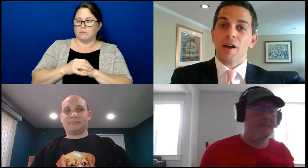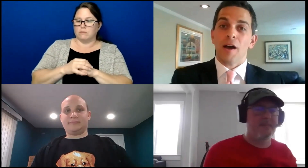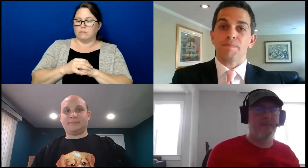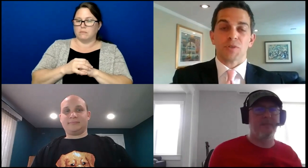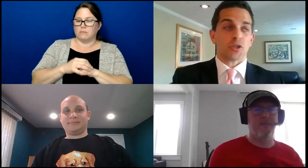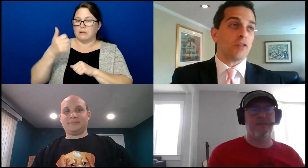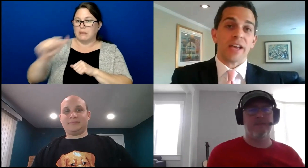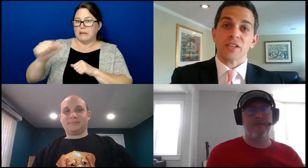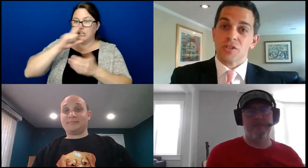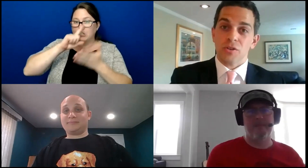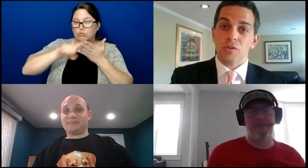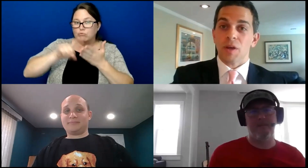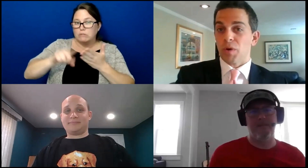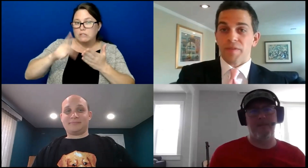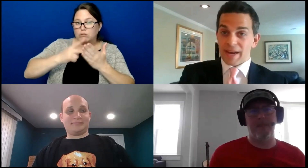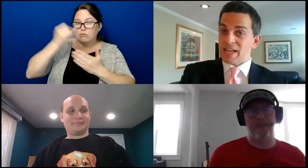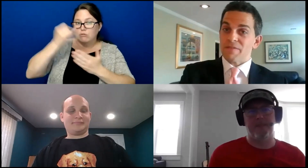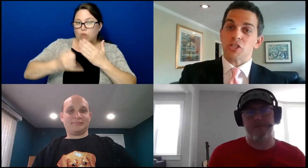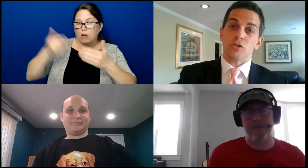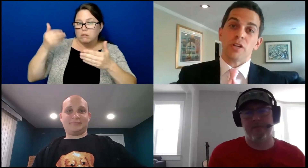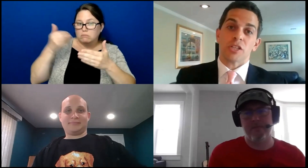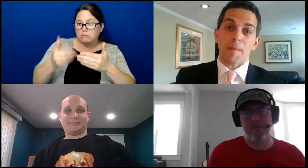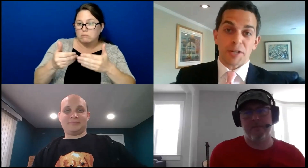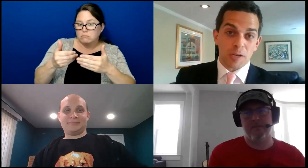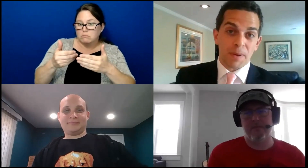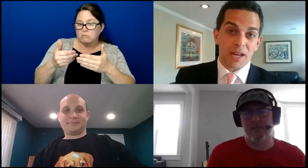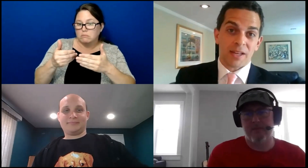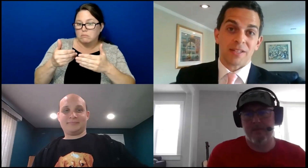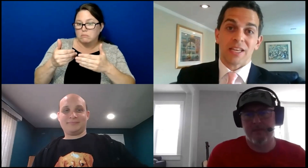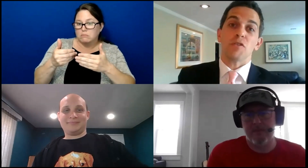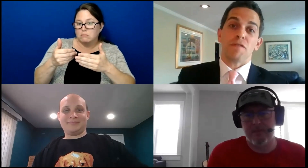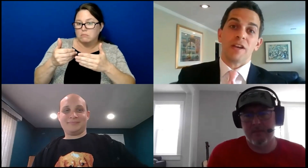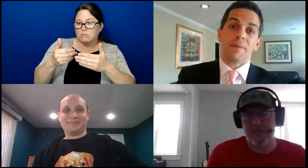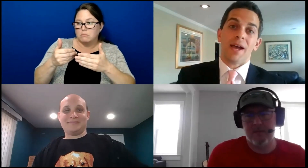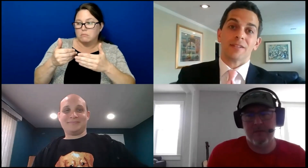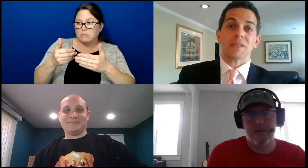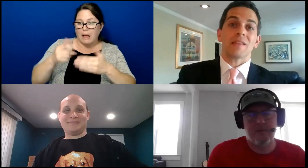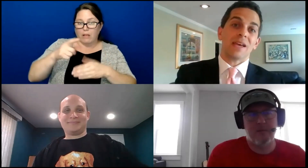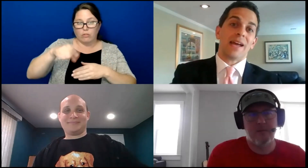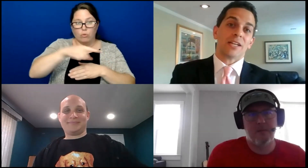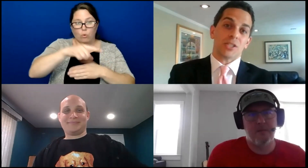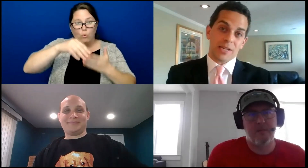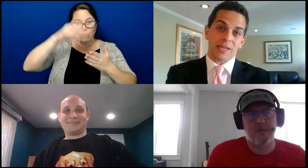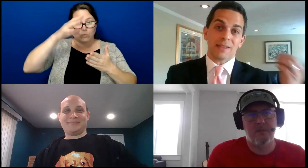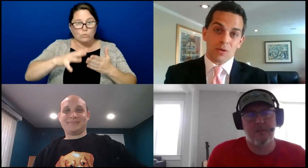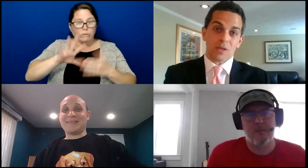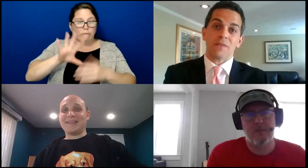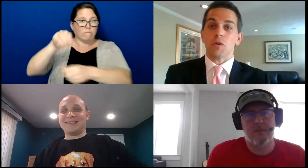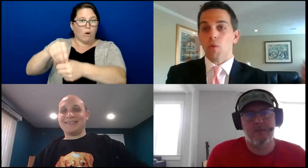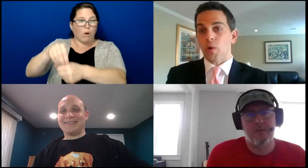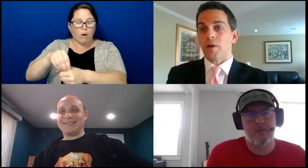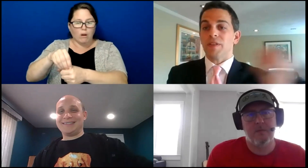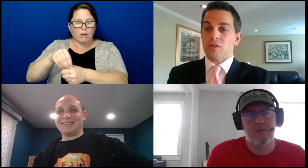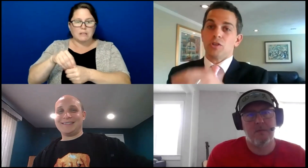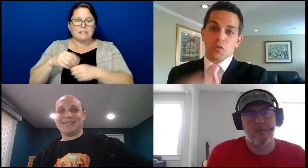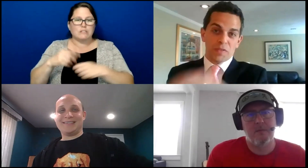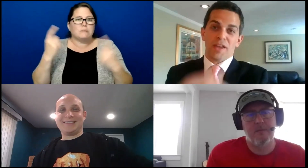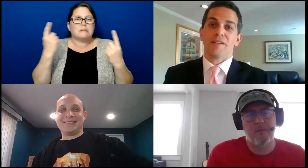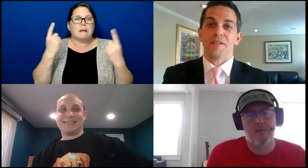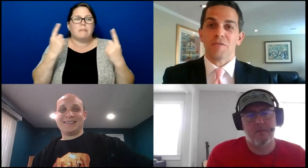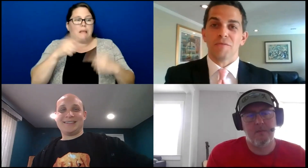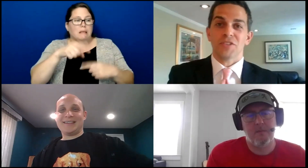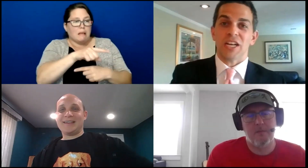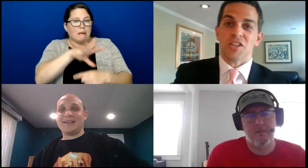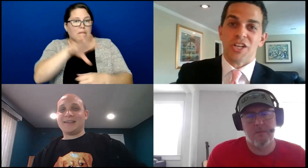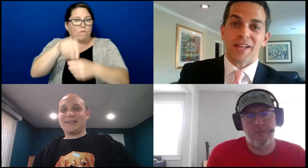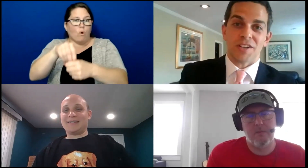projects coming up, surveys soon that any of these students can participate in to give you feedback, something that they could actually give you more than just what